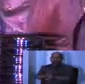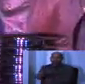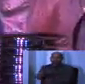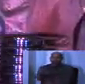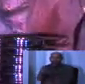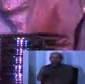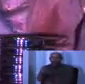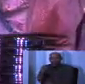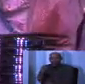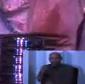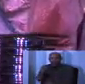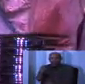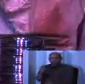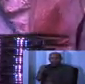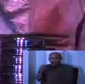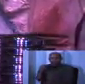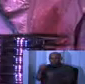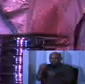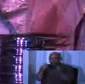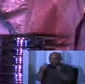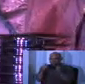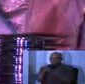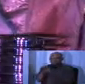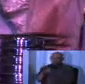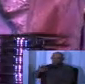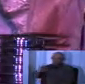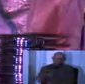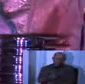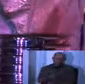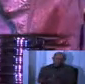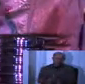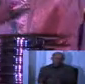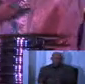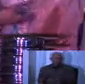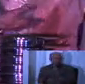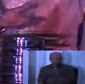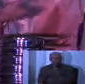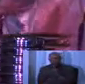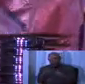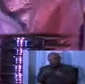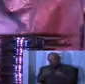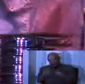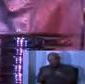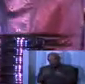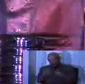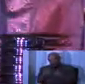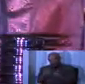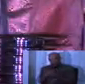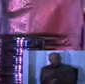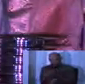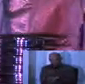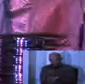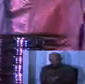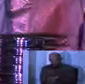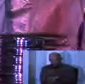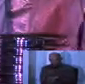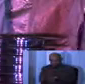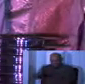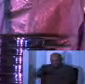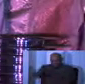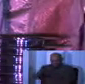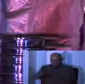receive of this meal this evening. We invite you to come forward and to receive a wafer which has been dipped in non-alcoholic grape